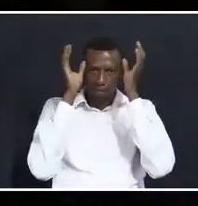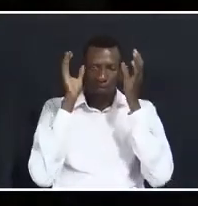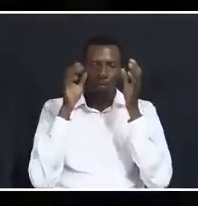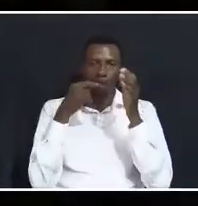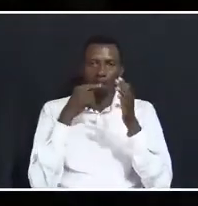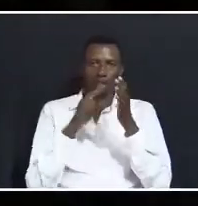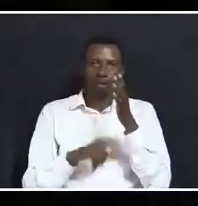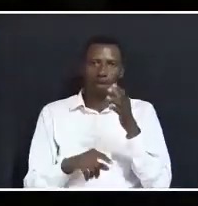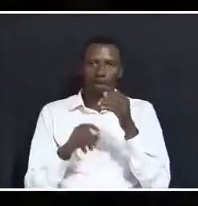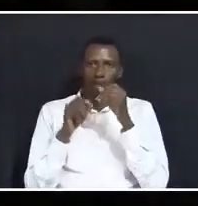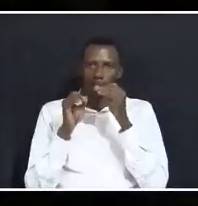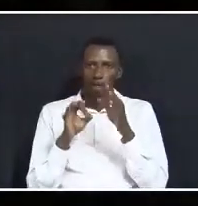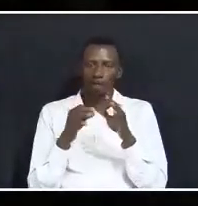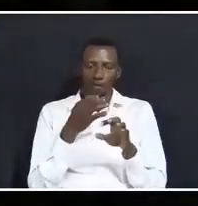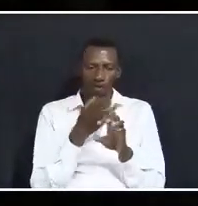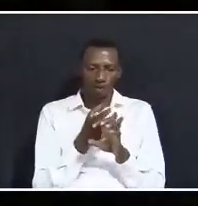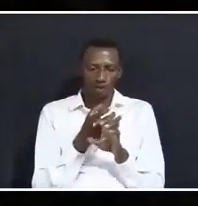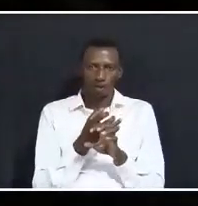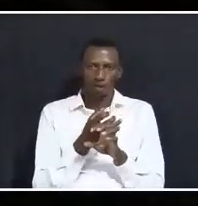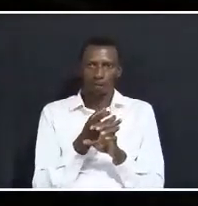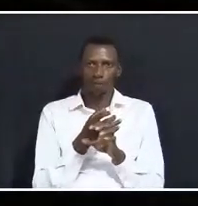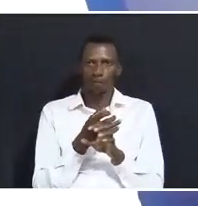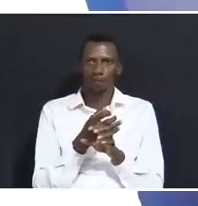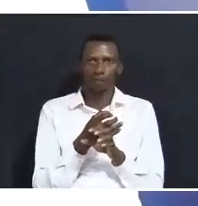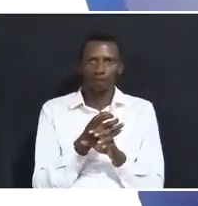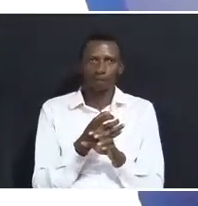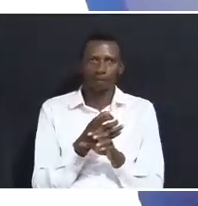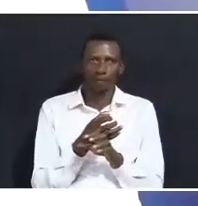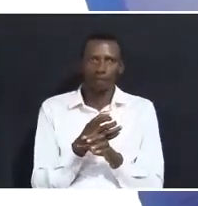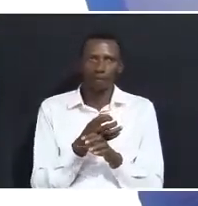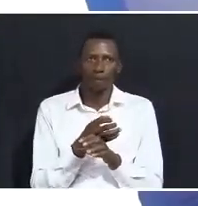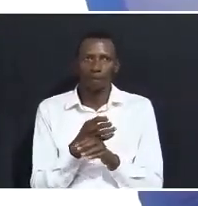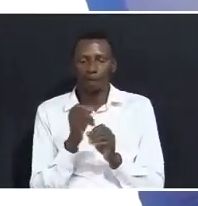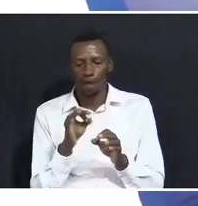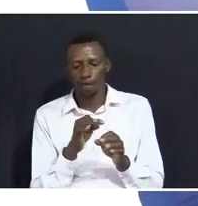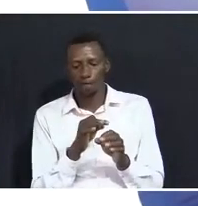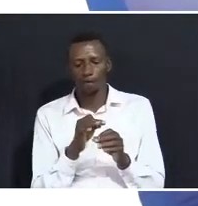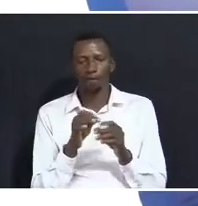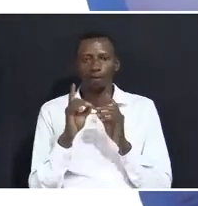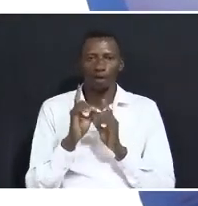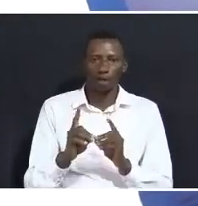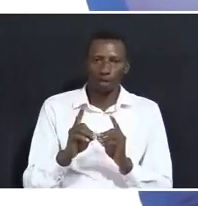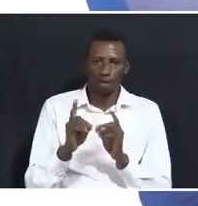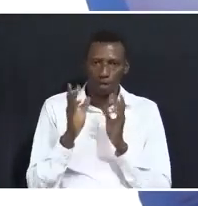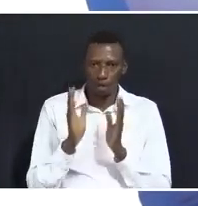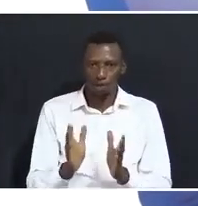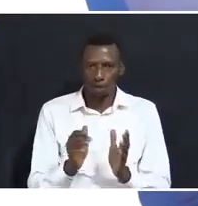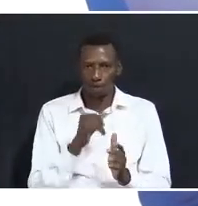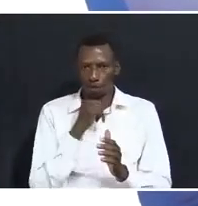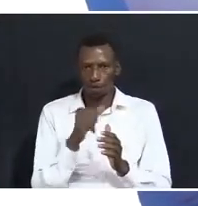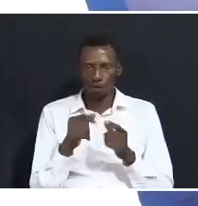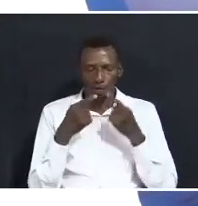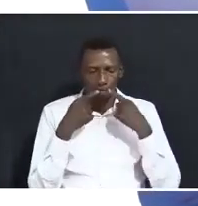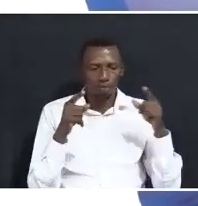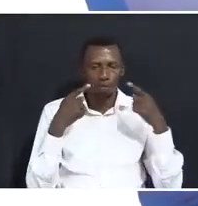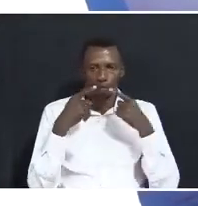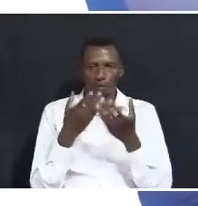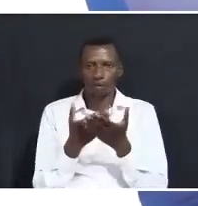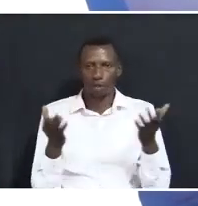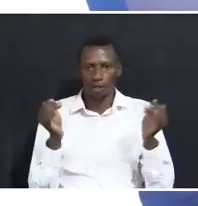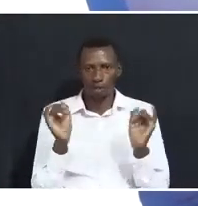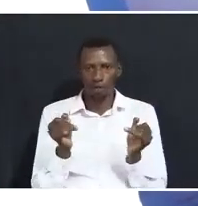that if the disciples don't publish this news, this